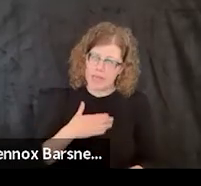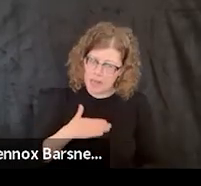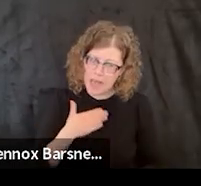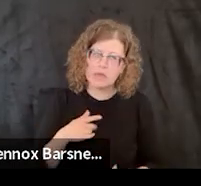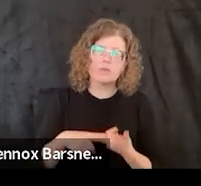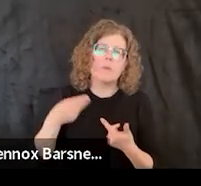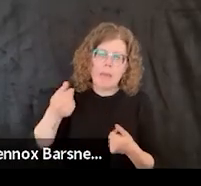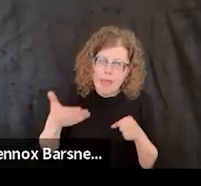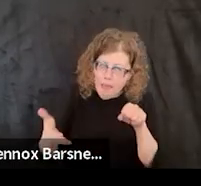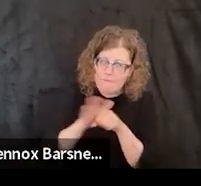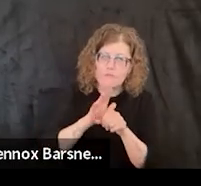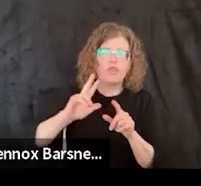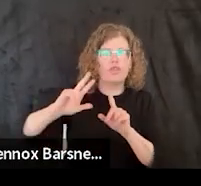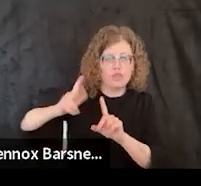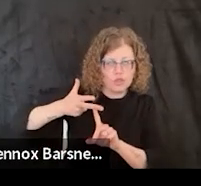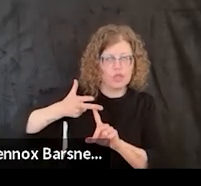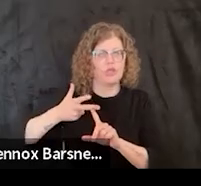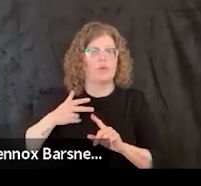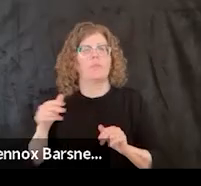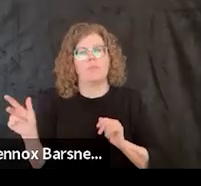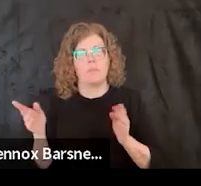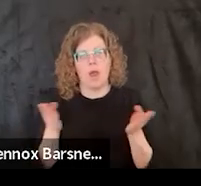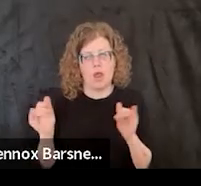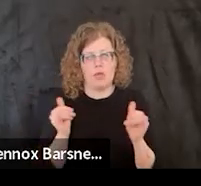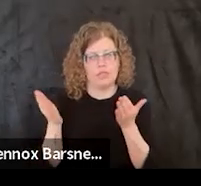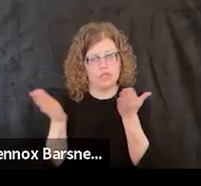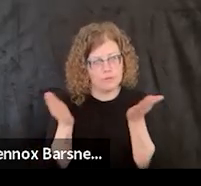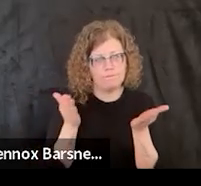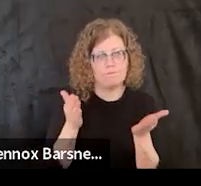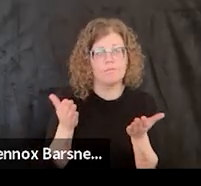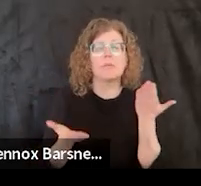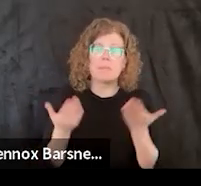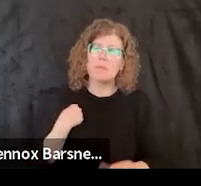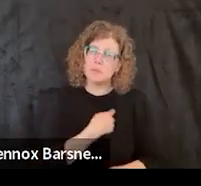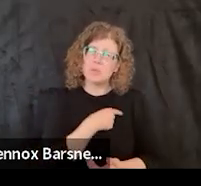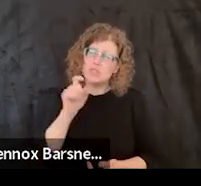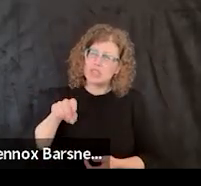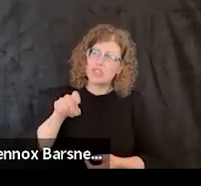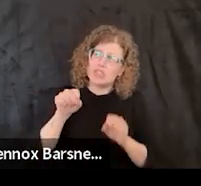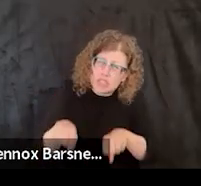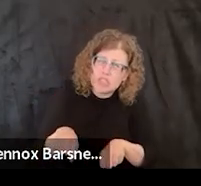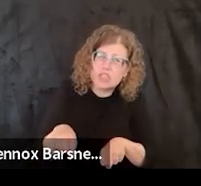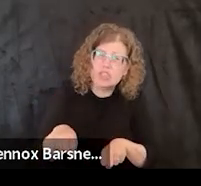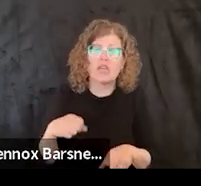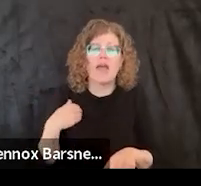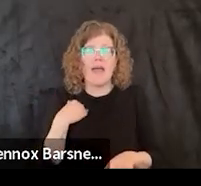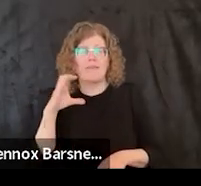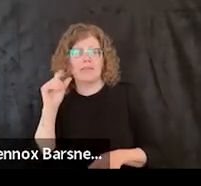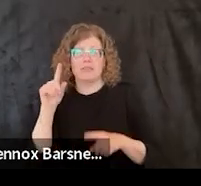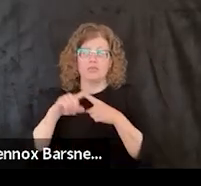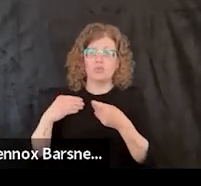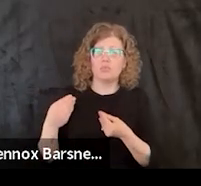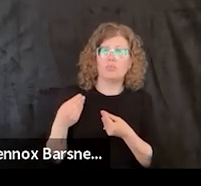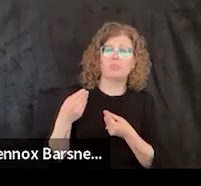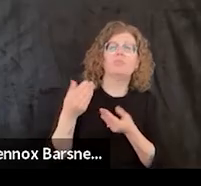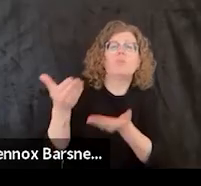Who can you get assistance from? We may be able to offer some recommendations for professional service providers, but it